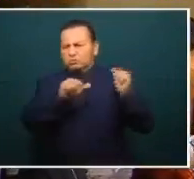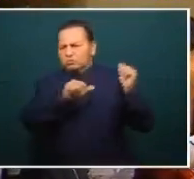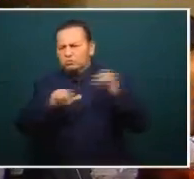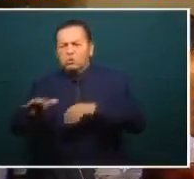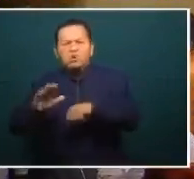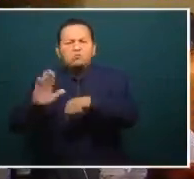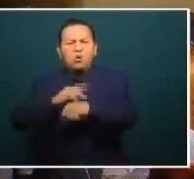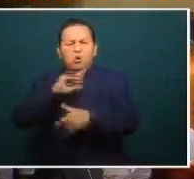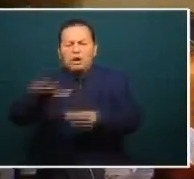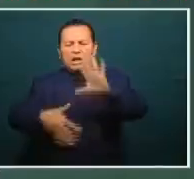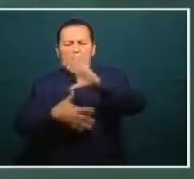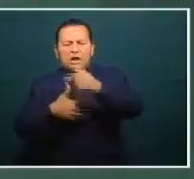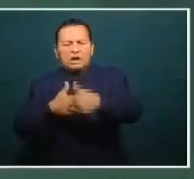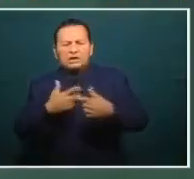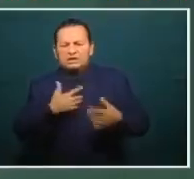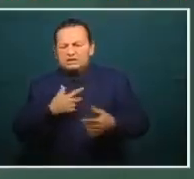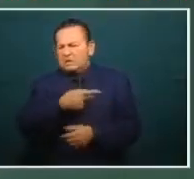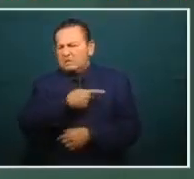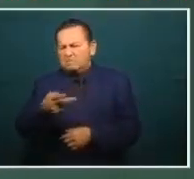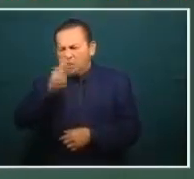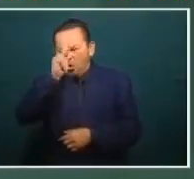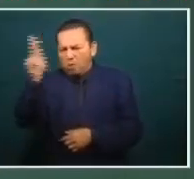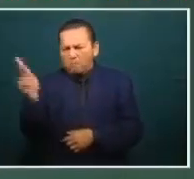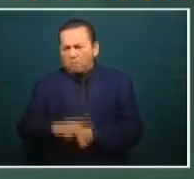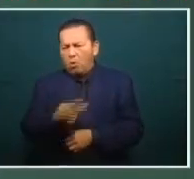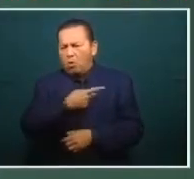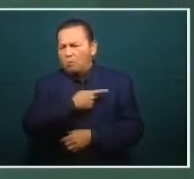serious crisis in Central America.